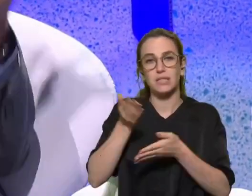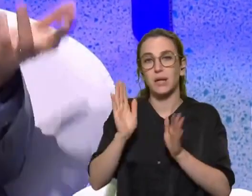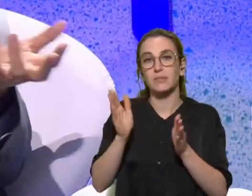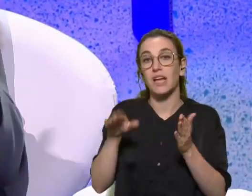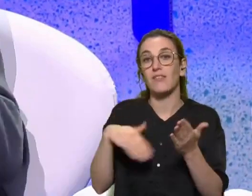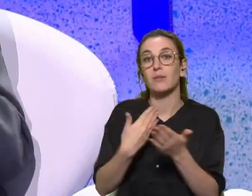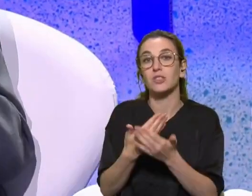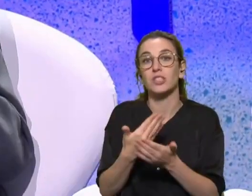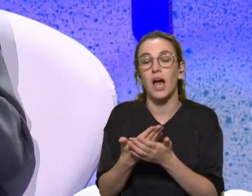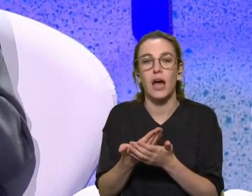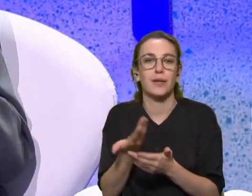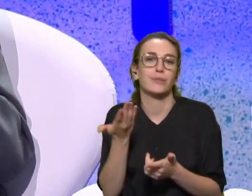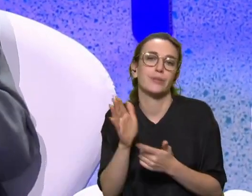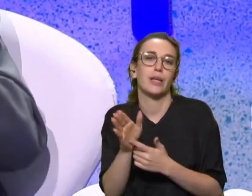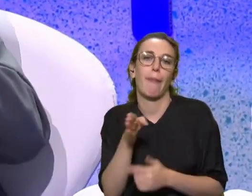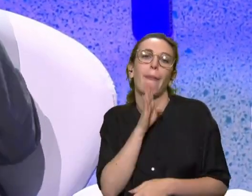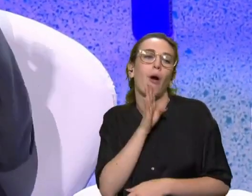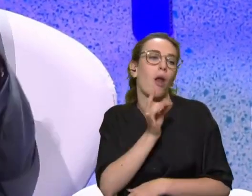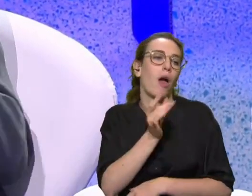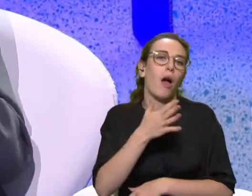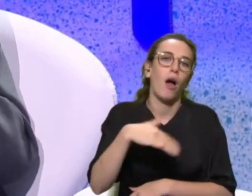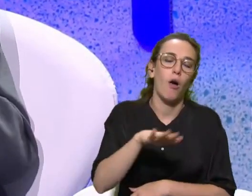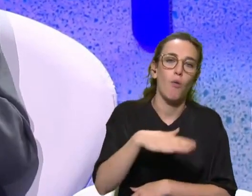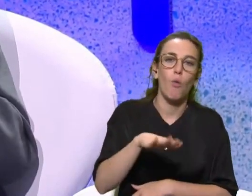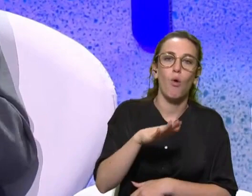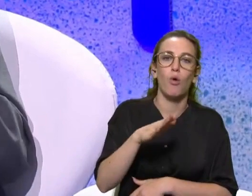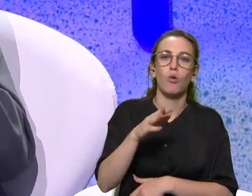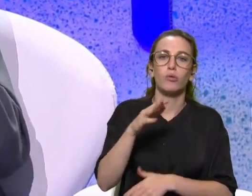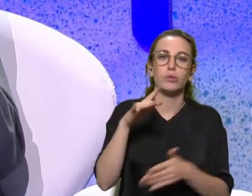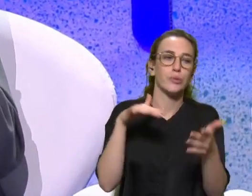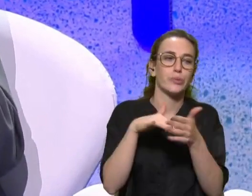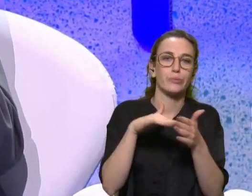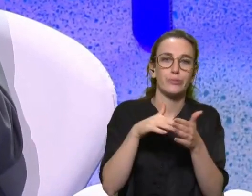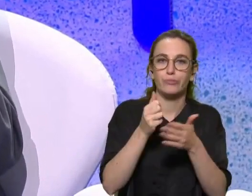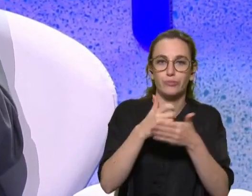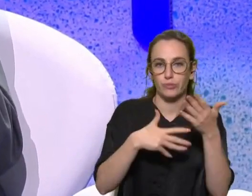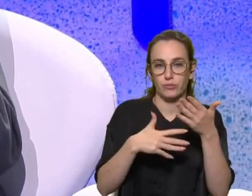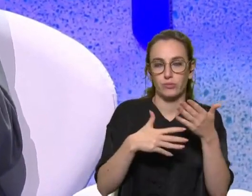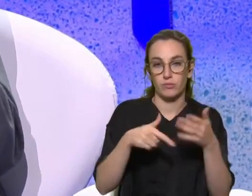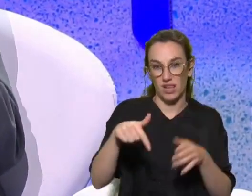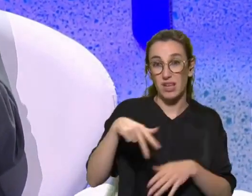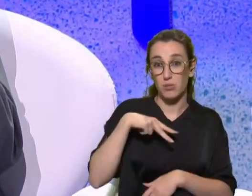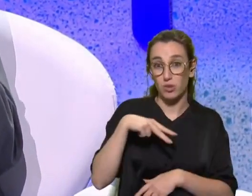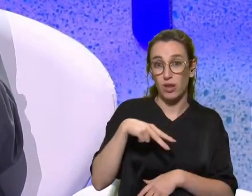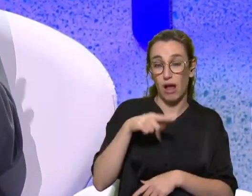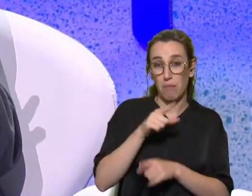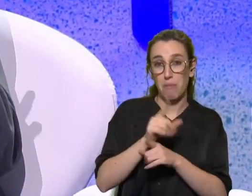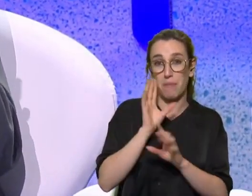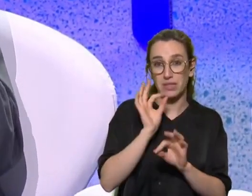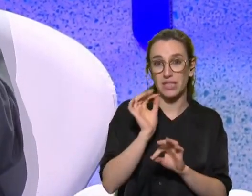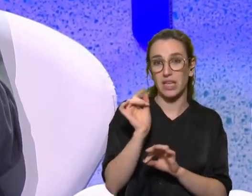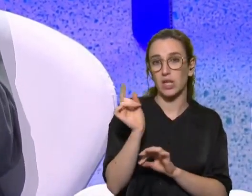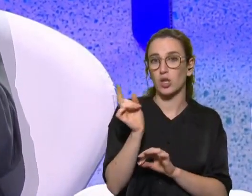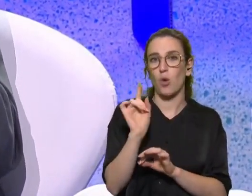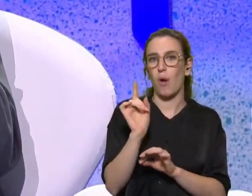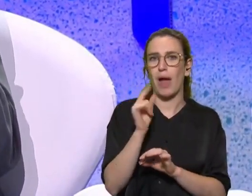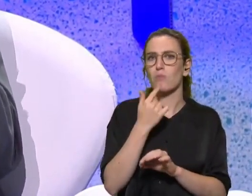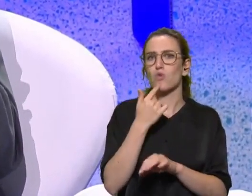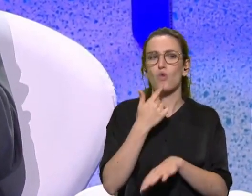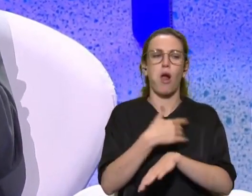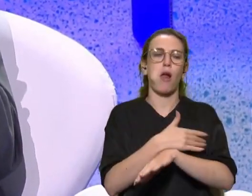administration, would be easier. We wouldn't have to fill in our address and tax identification